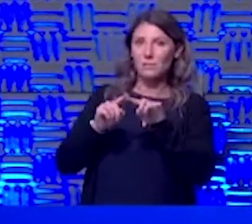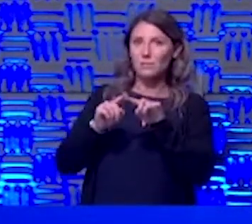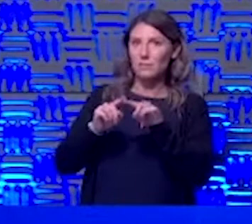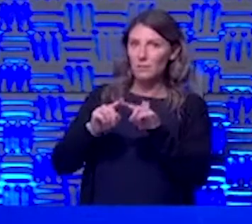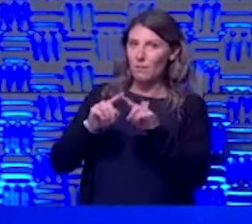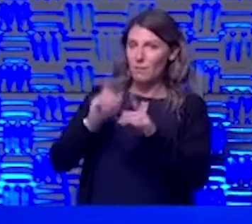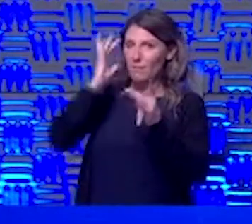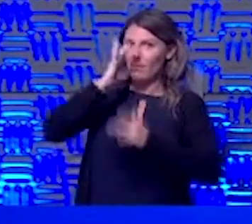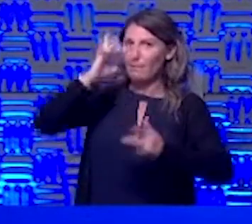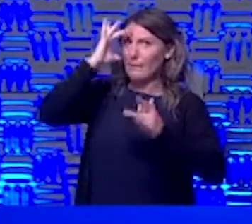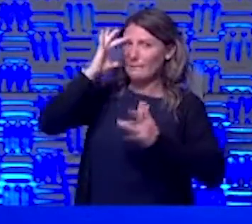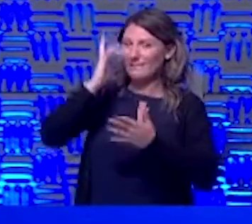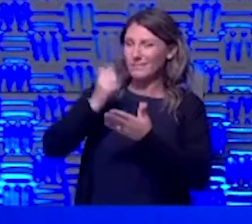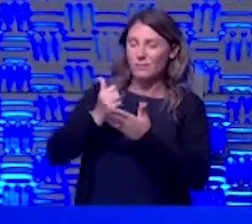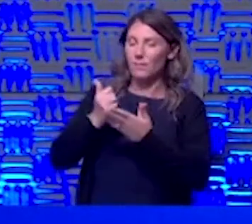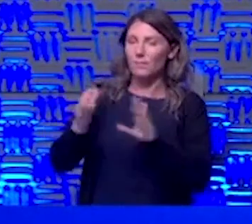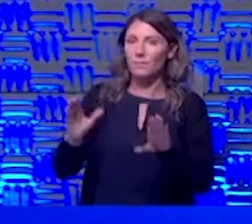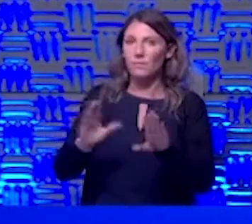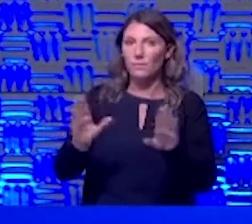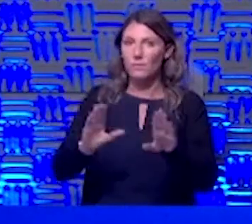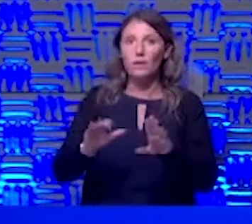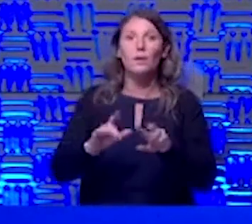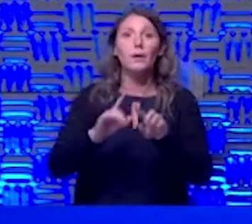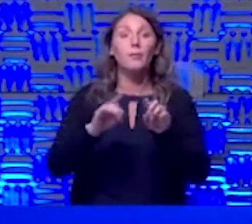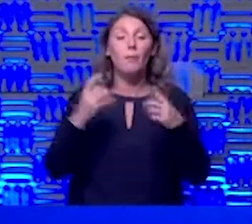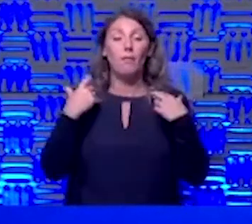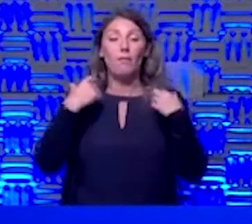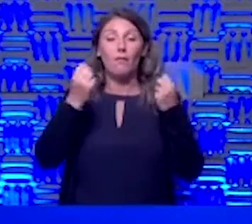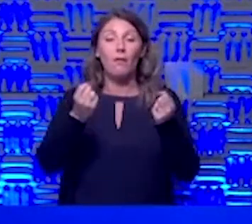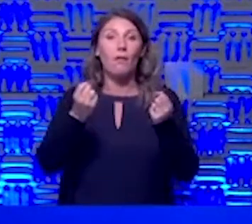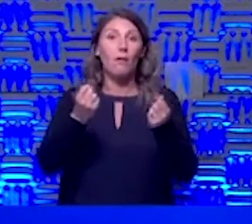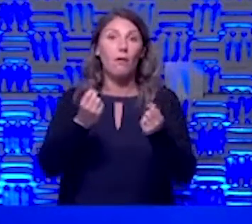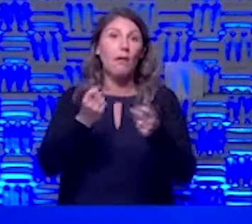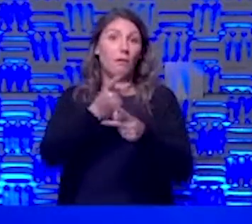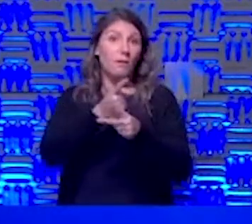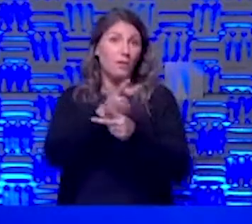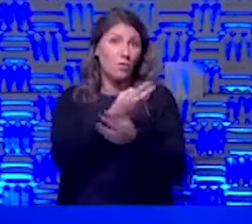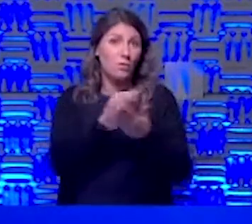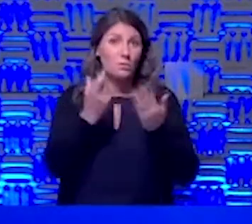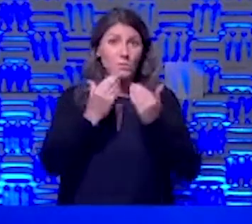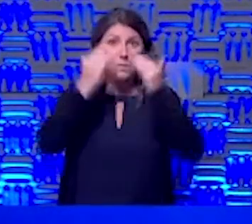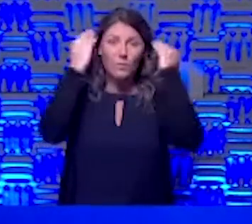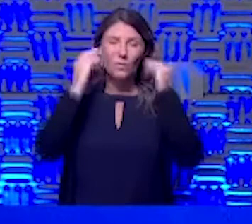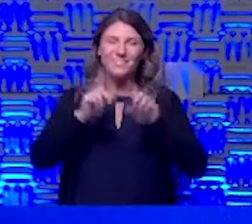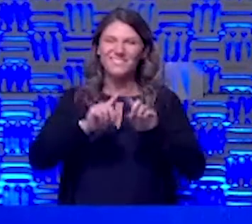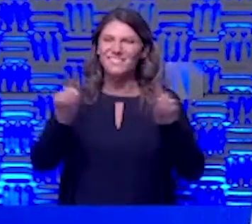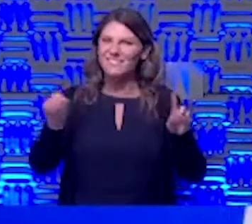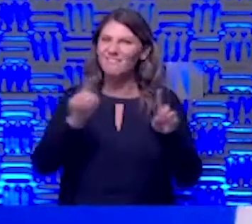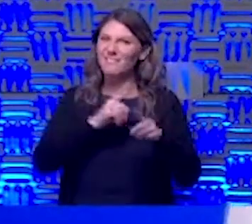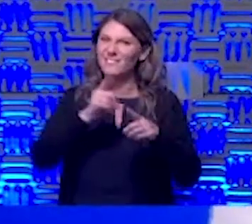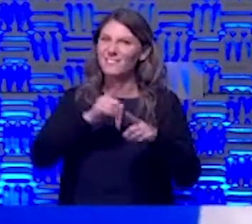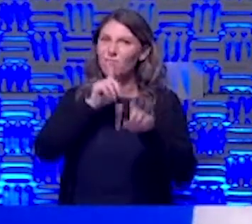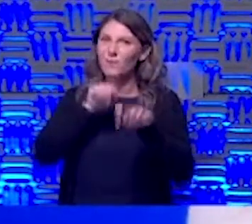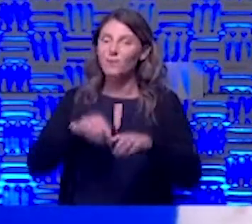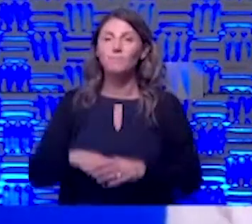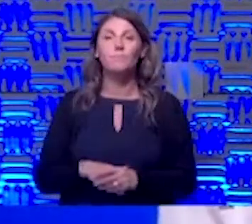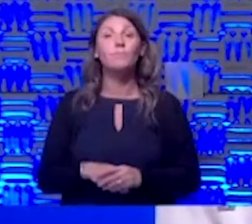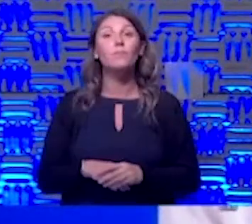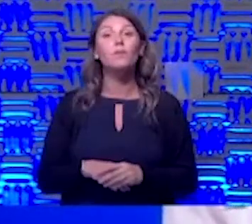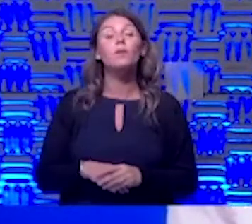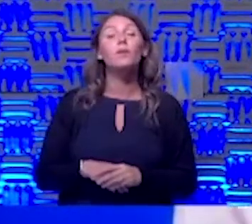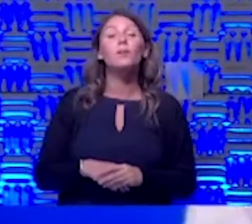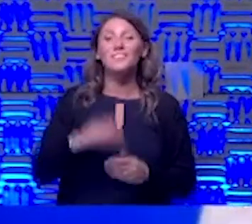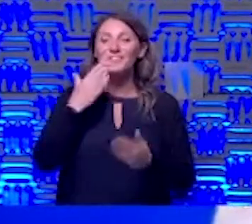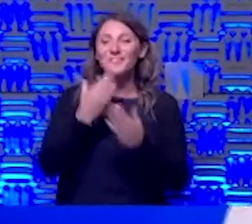is helpful. I think if the healthcare resources are overwhelmed, that's a different question. Yes. Okay, got some good ones here. This is